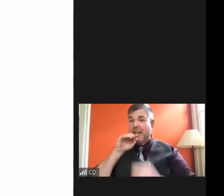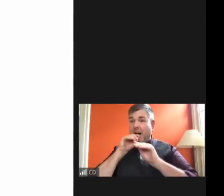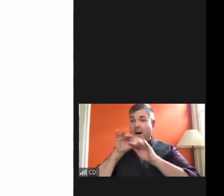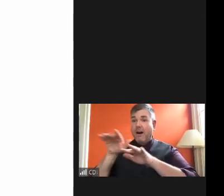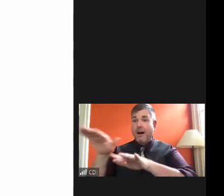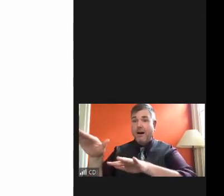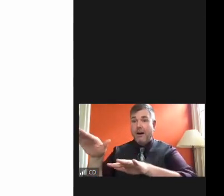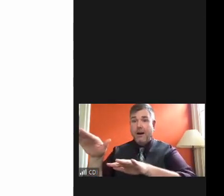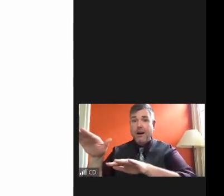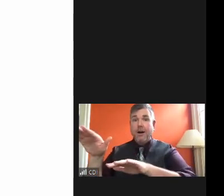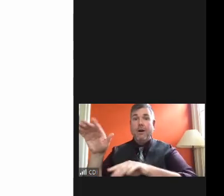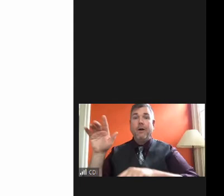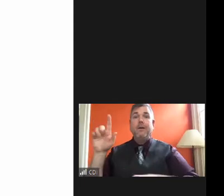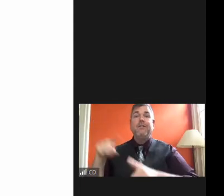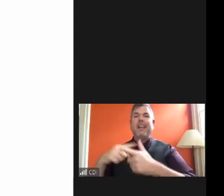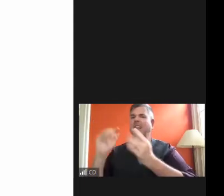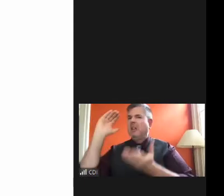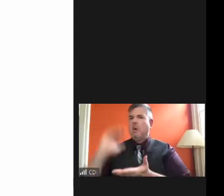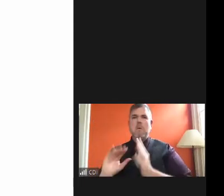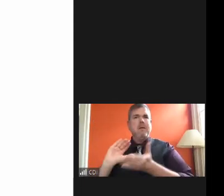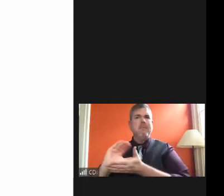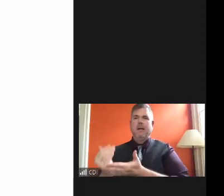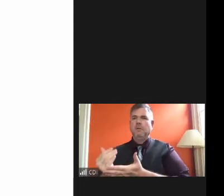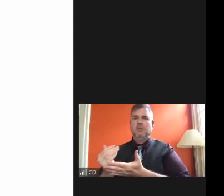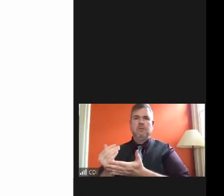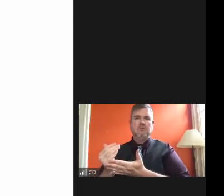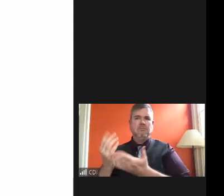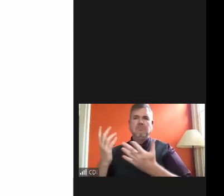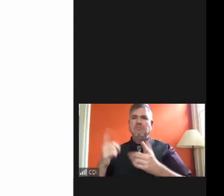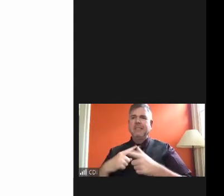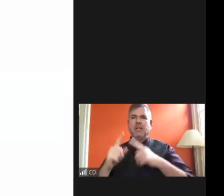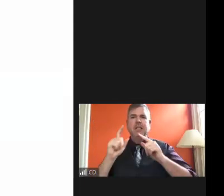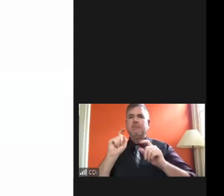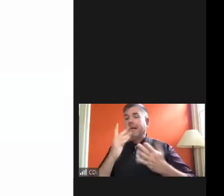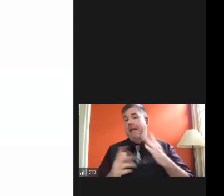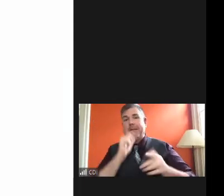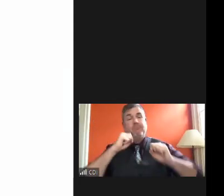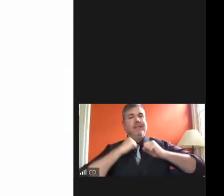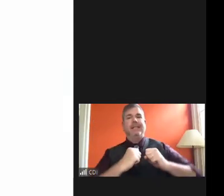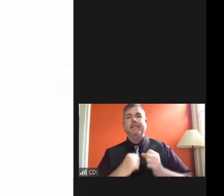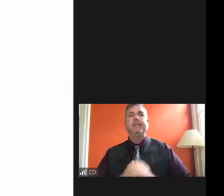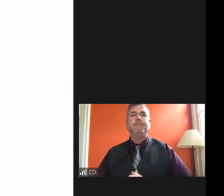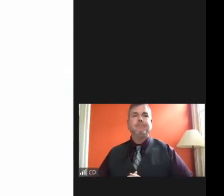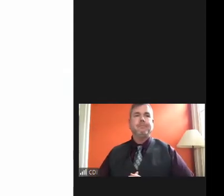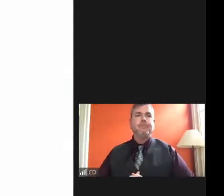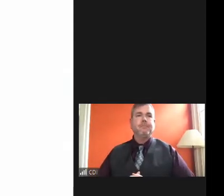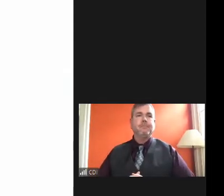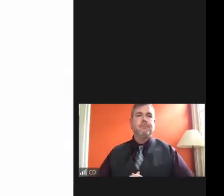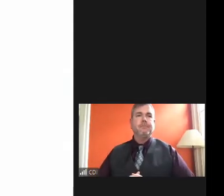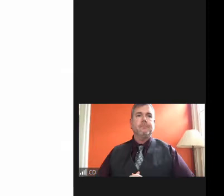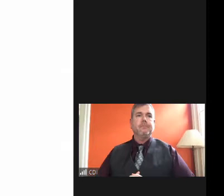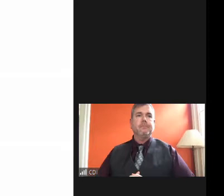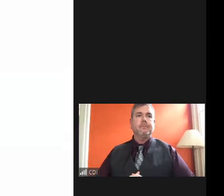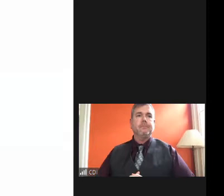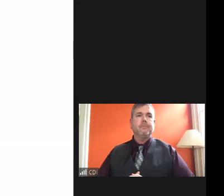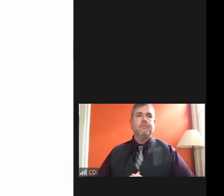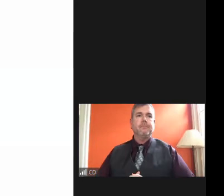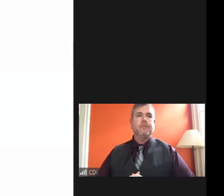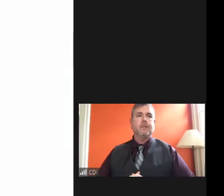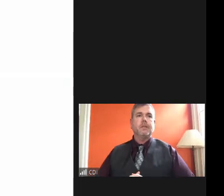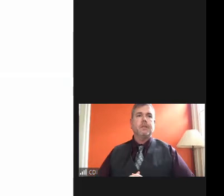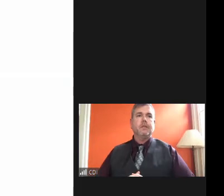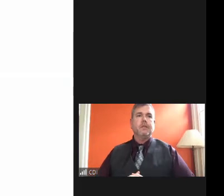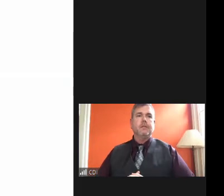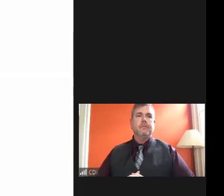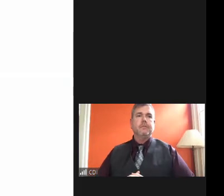time where you're exposed, the proximity, whether or not facial covering is used, whether or not it happens indoors or outdoors. Outdoors, the risk